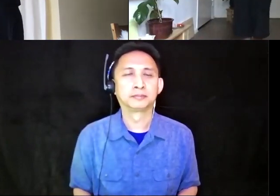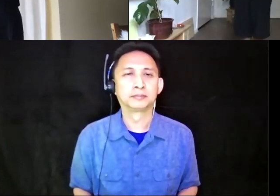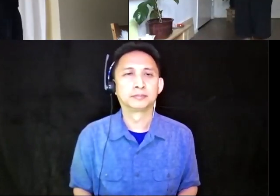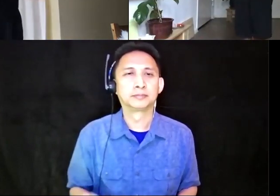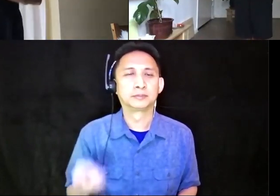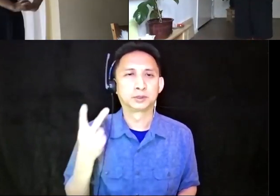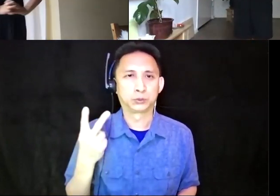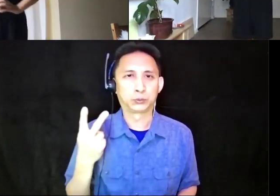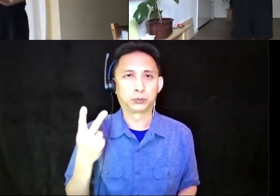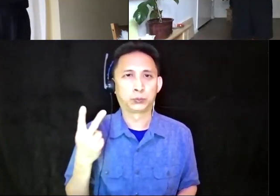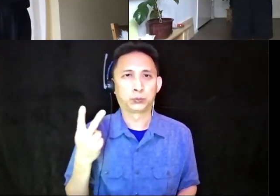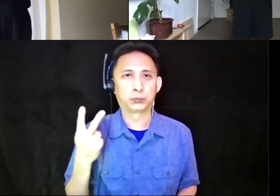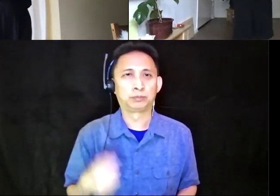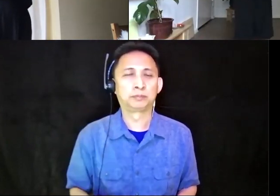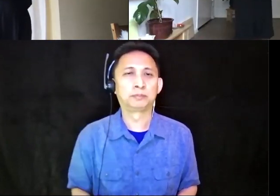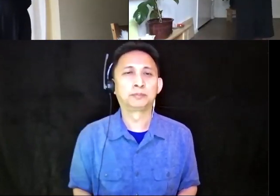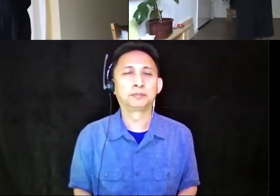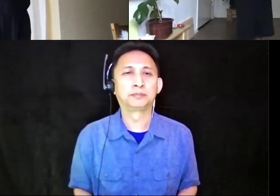2,